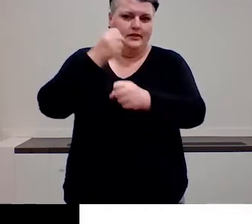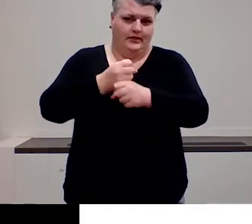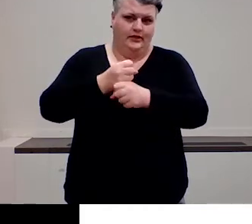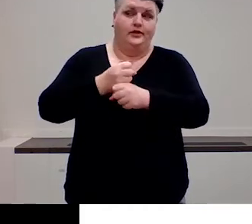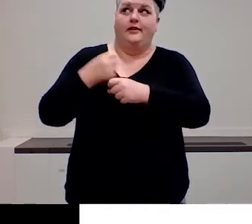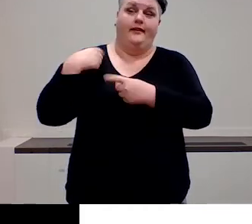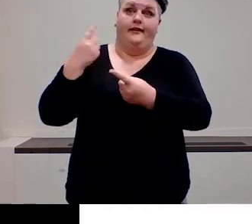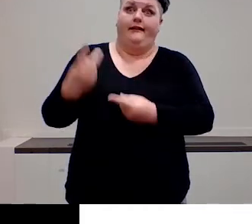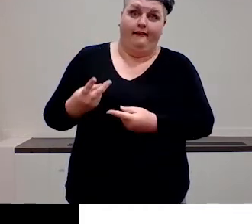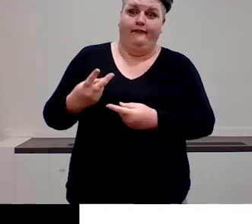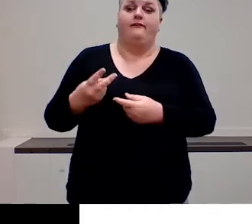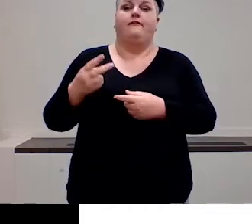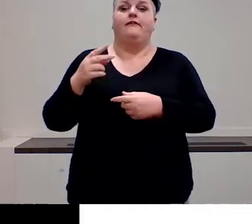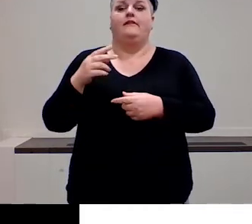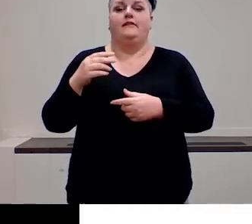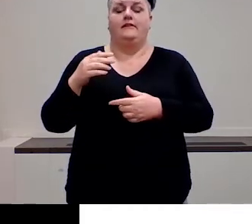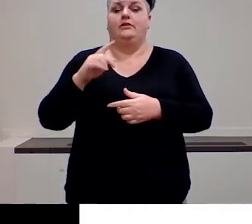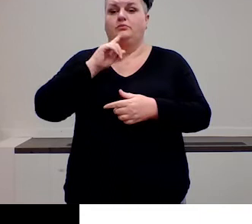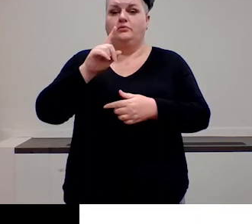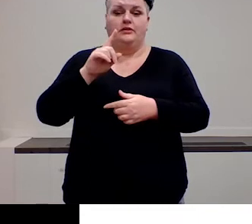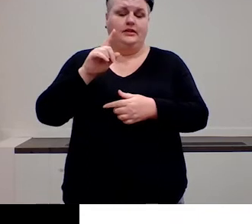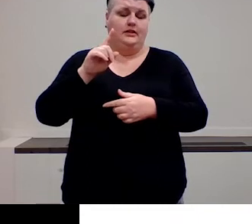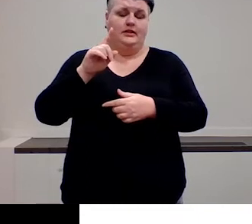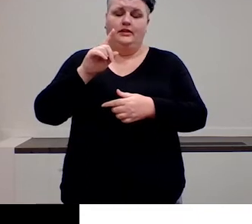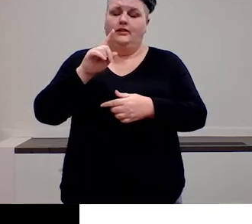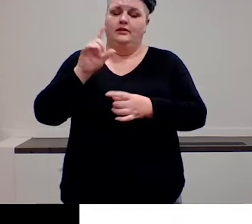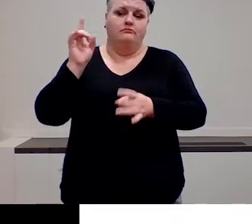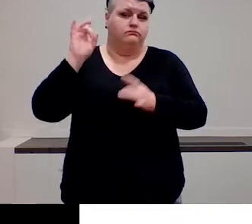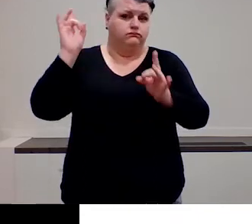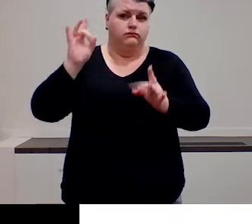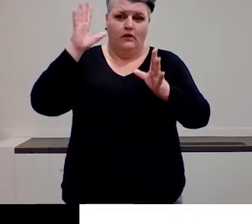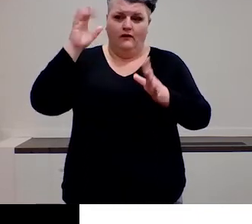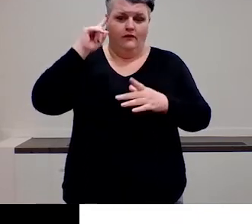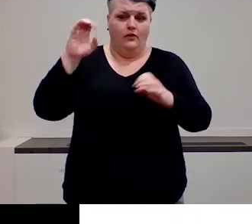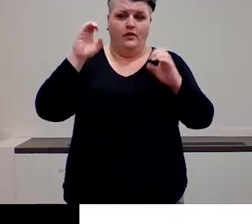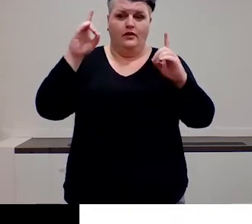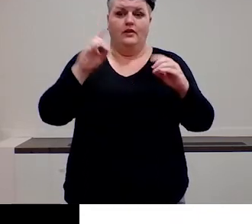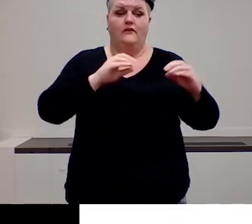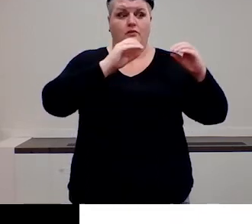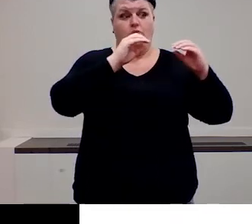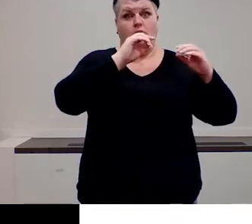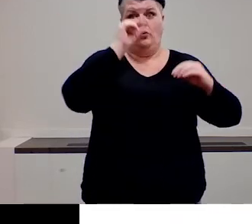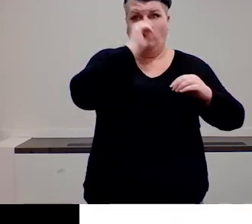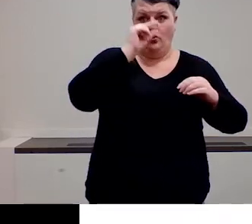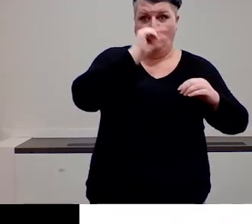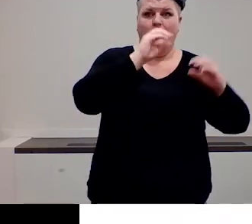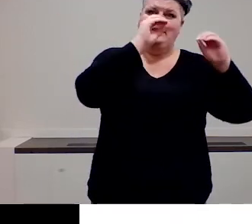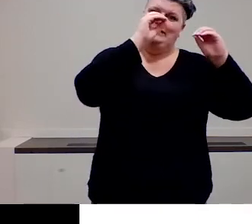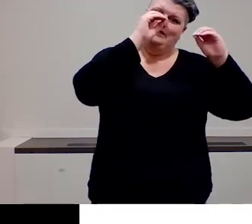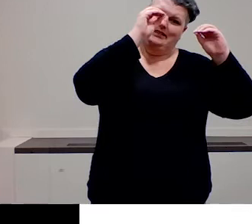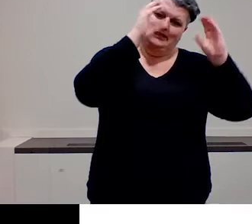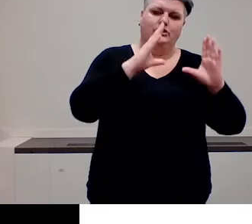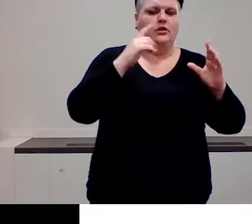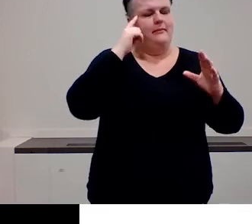a half has had on educators. Googled teacher mental health during pandemic, and I